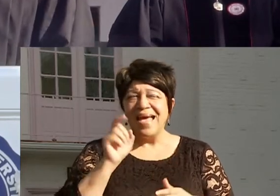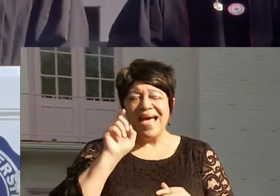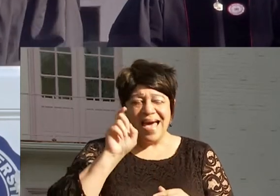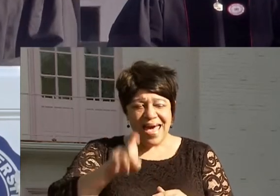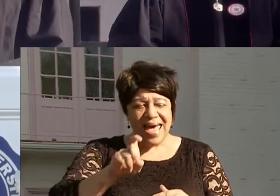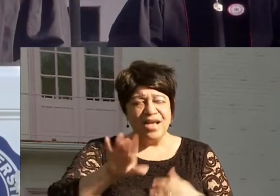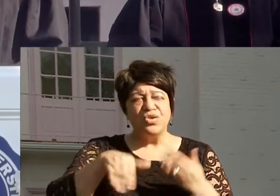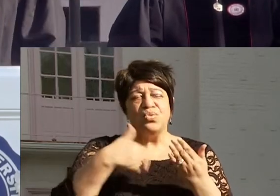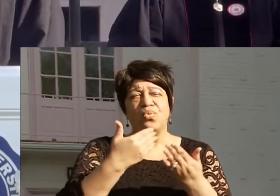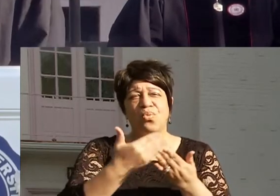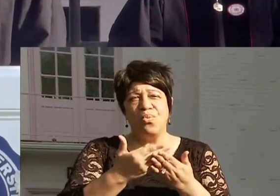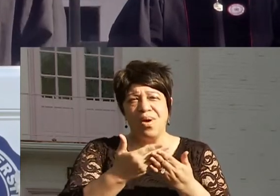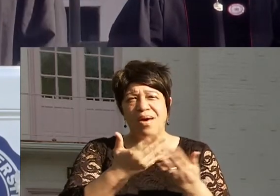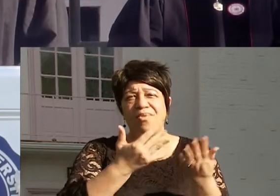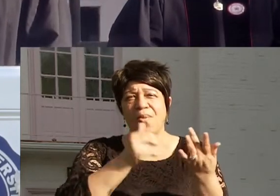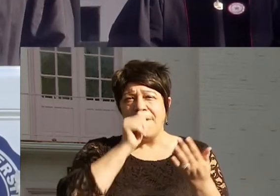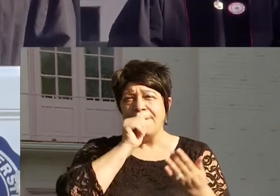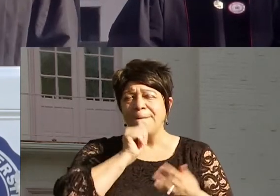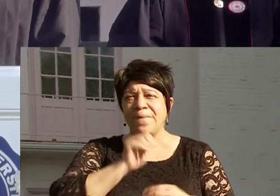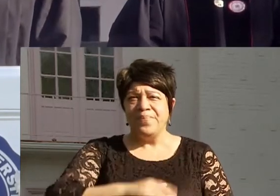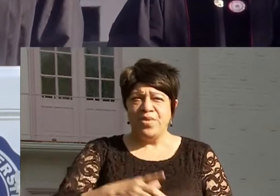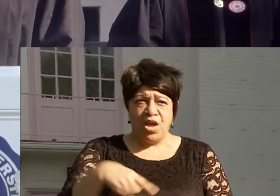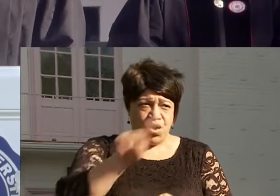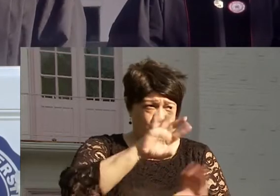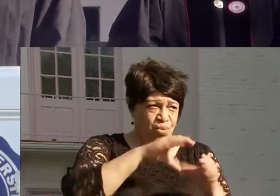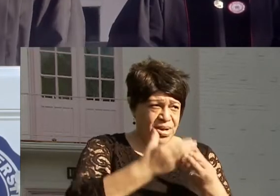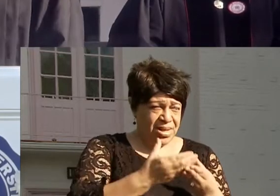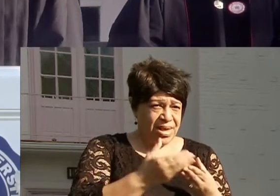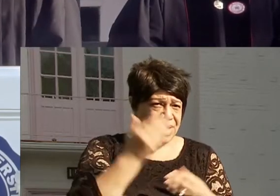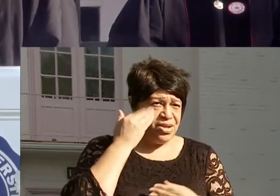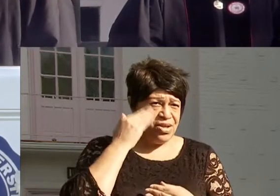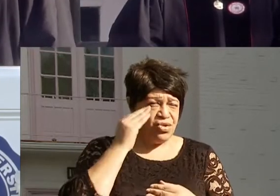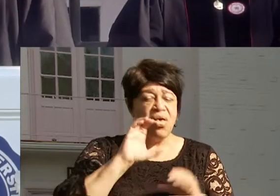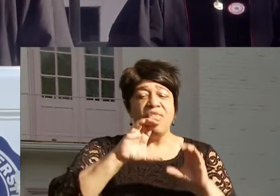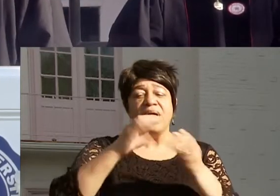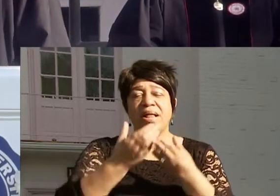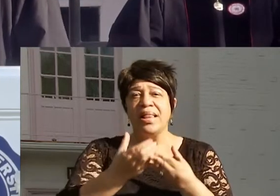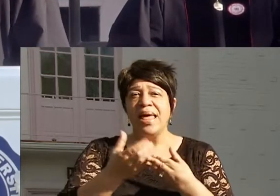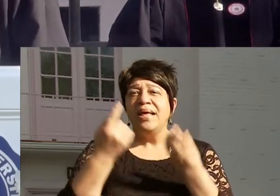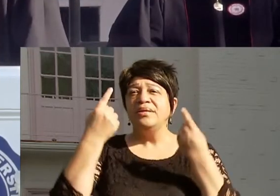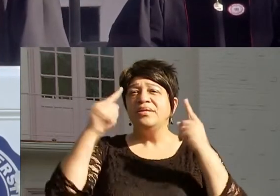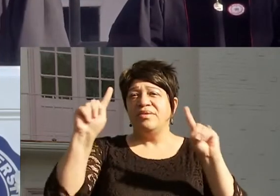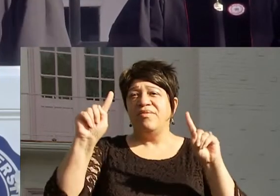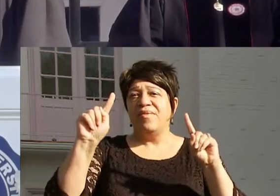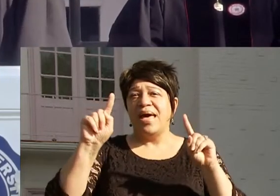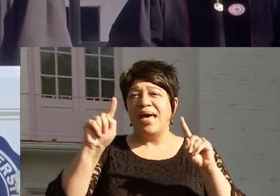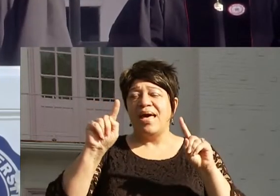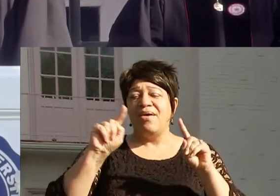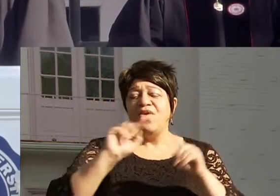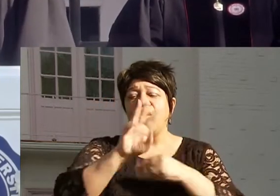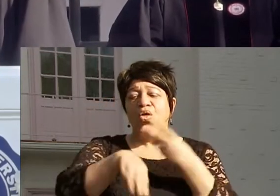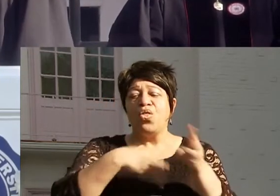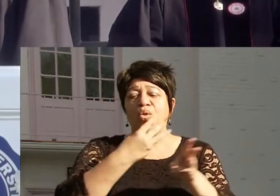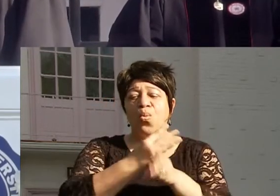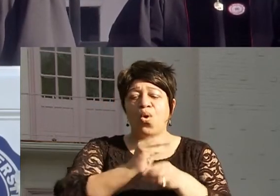You are the class that will infamously be known as the class that survived the global pandemic.